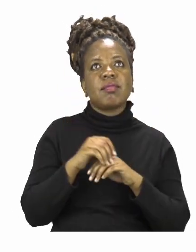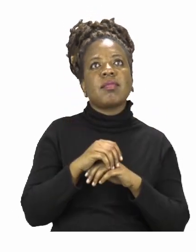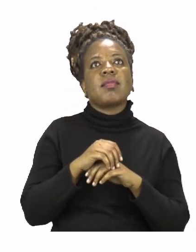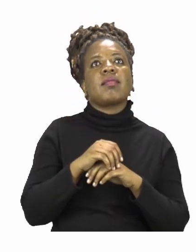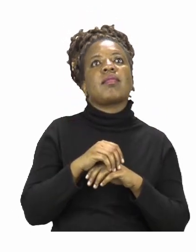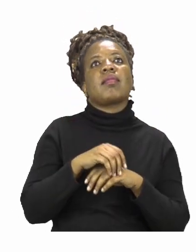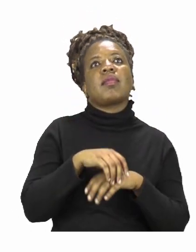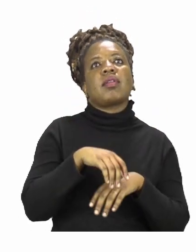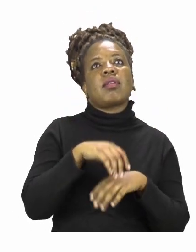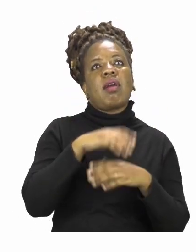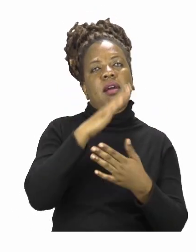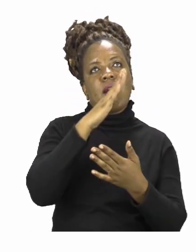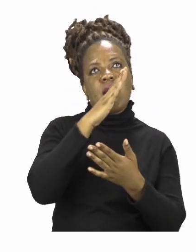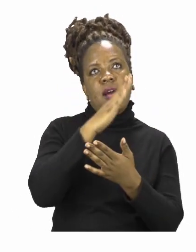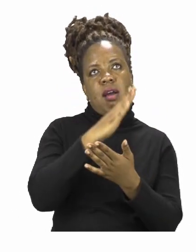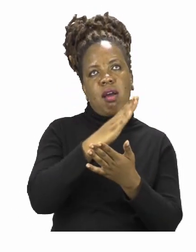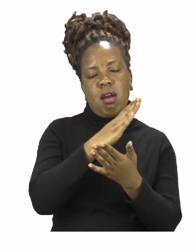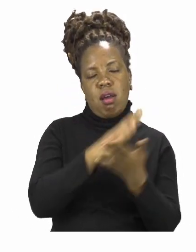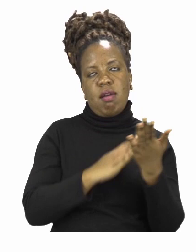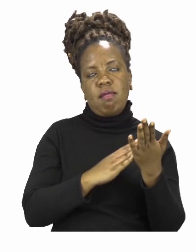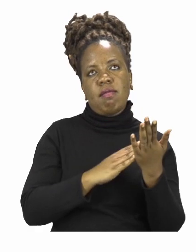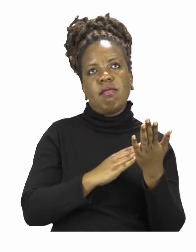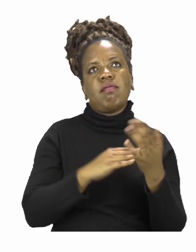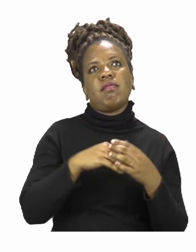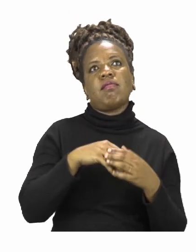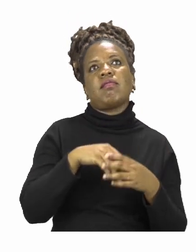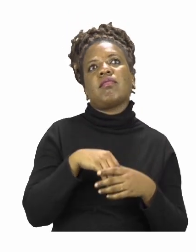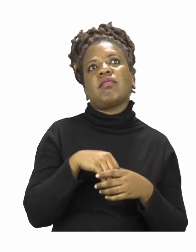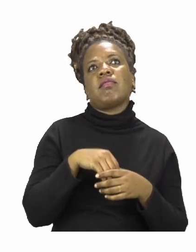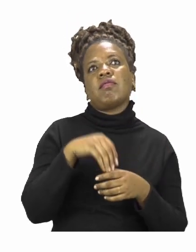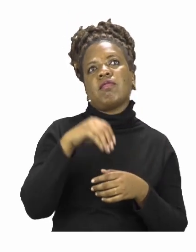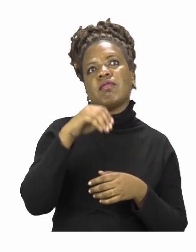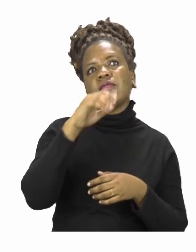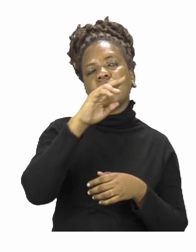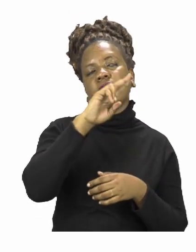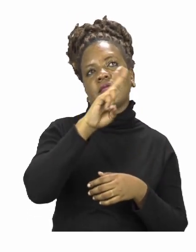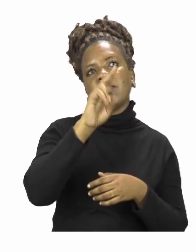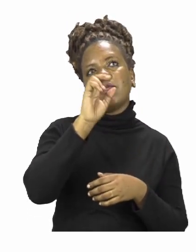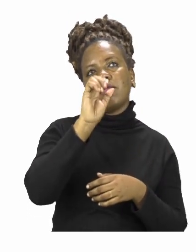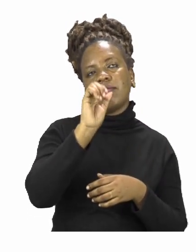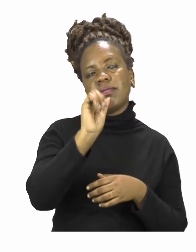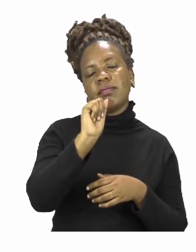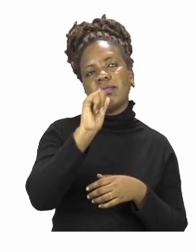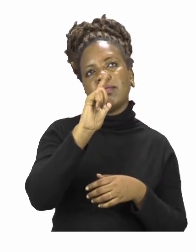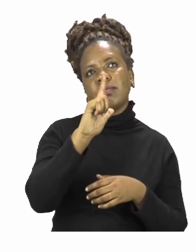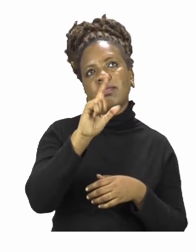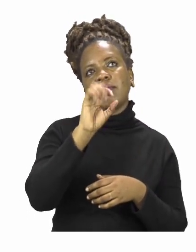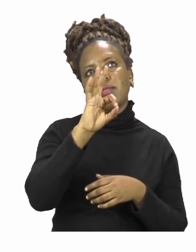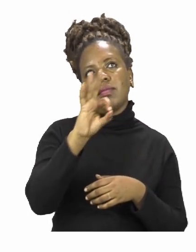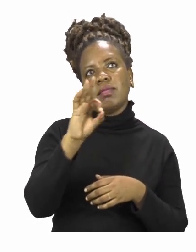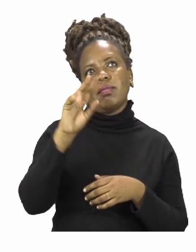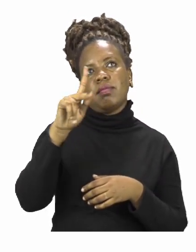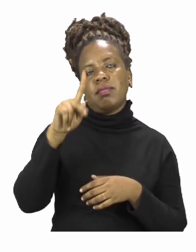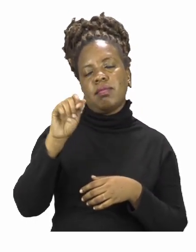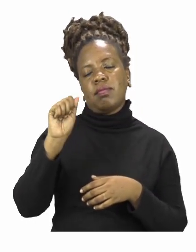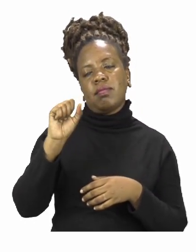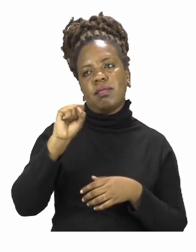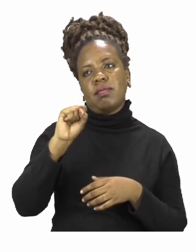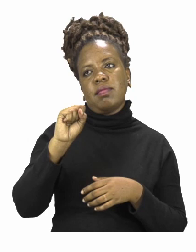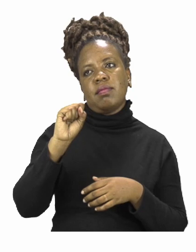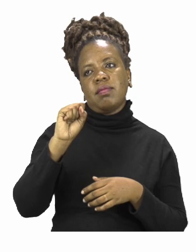hour has passed. They have given you an example there. The first one actually says